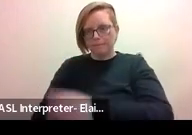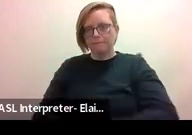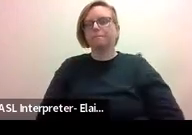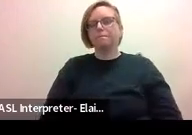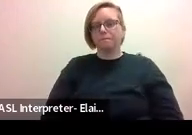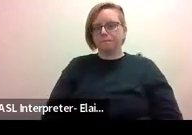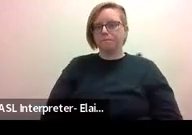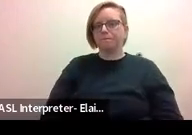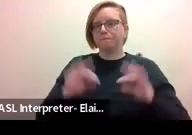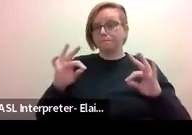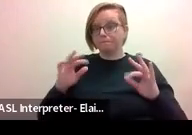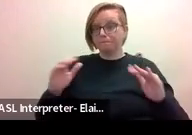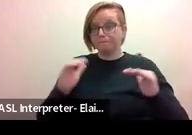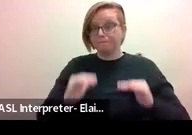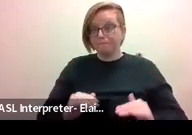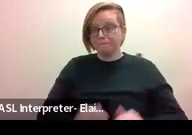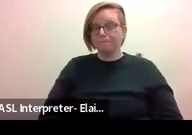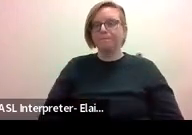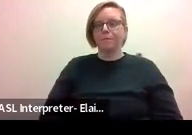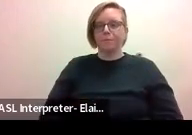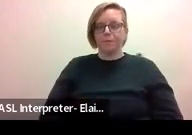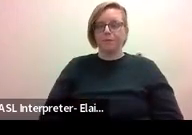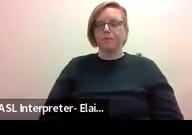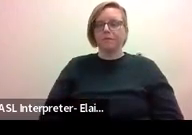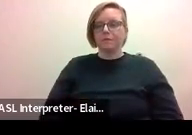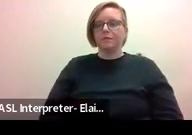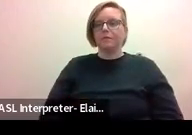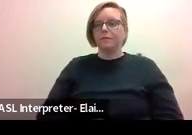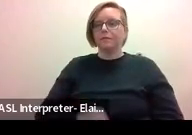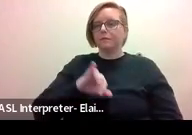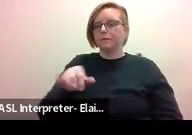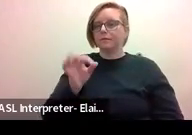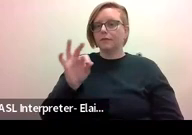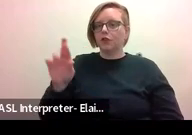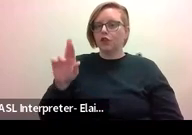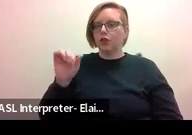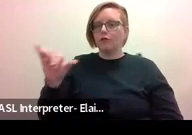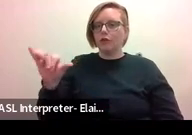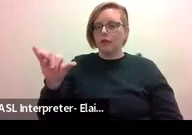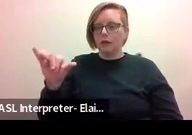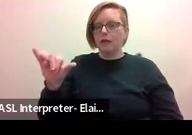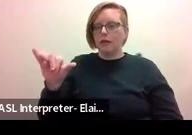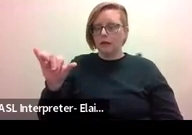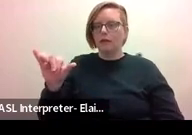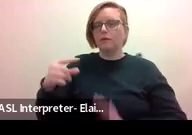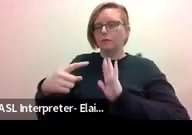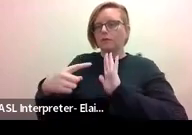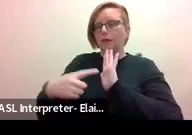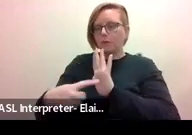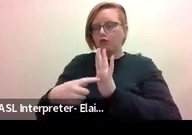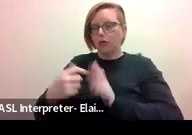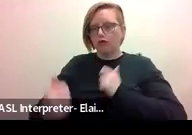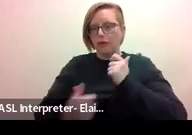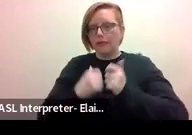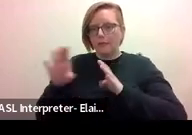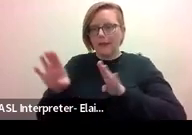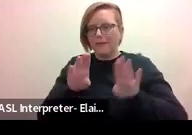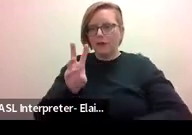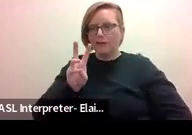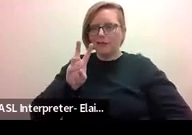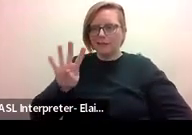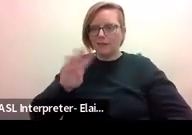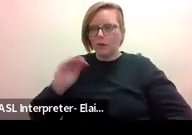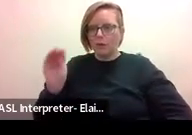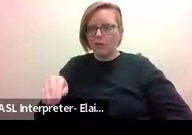All right, next one is Jeffrey. Jeffrey demonstrates aggressive behavior 64%